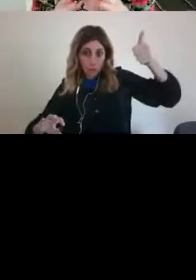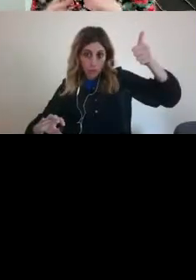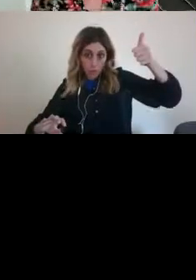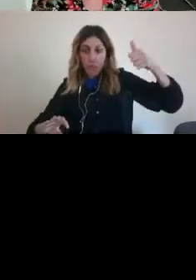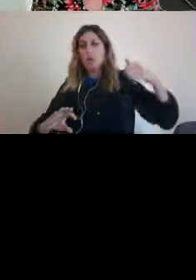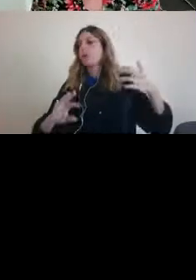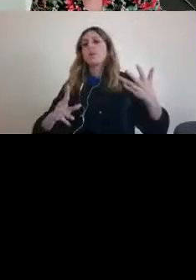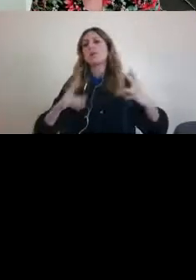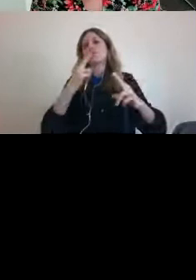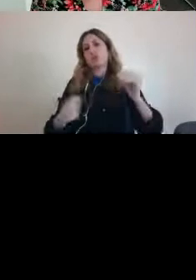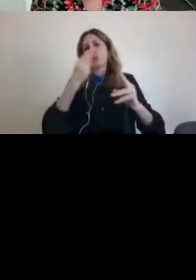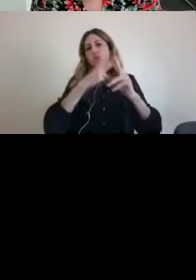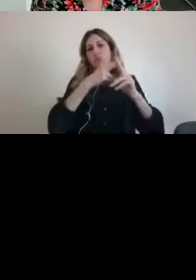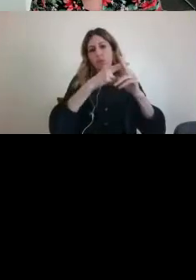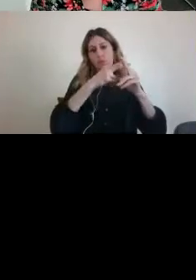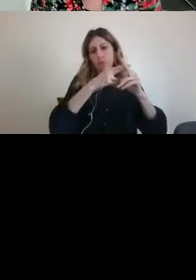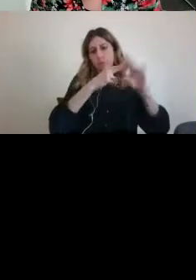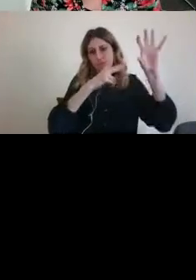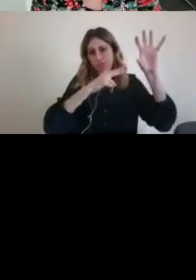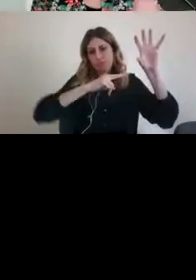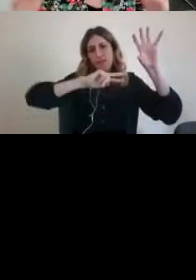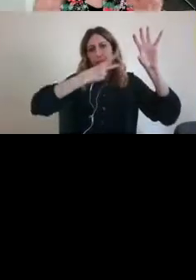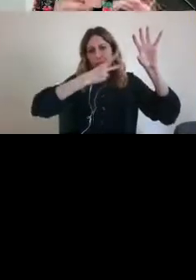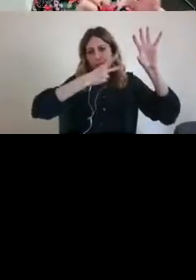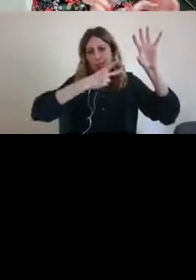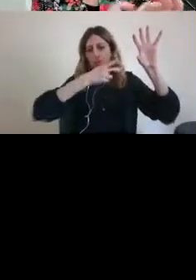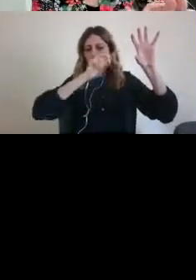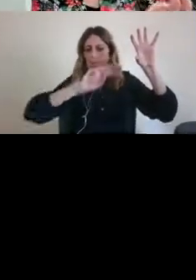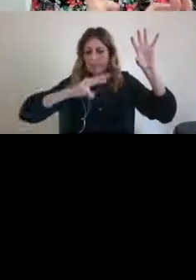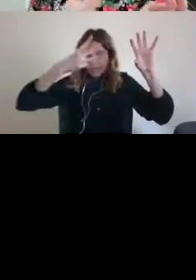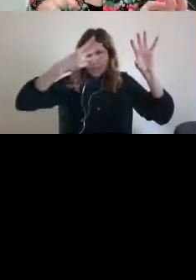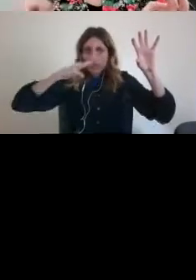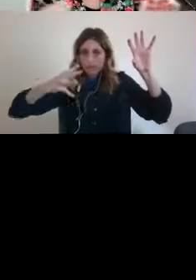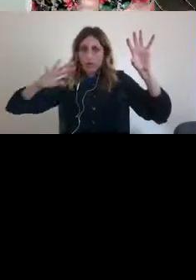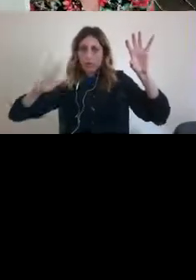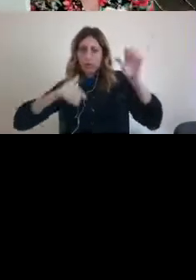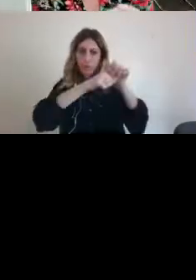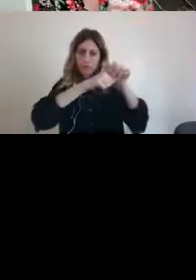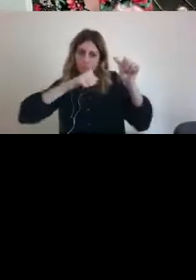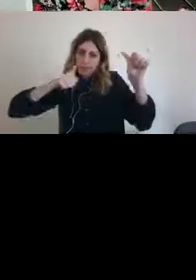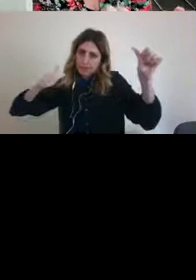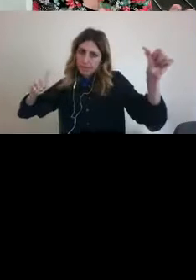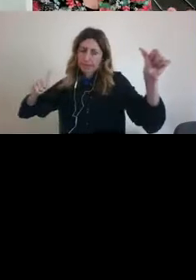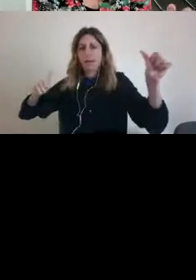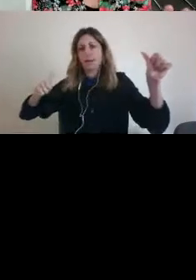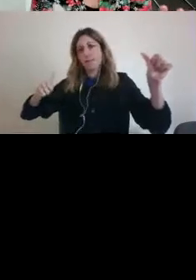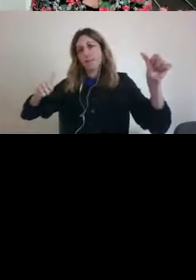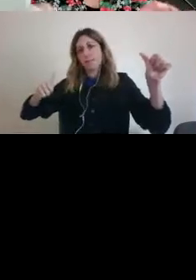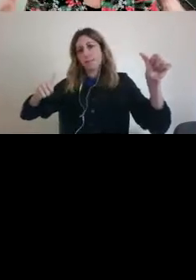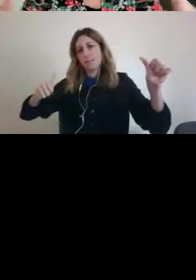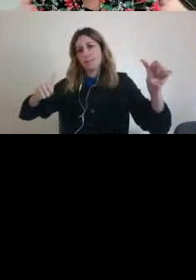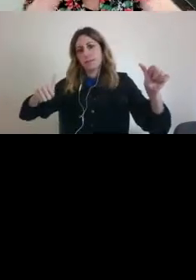articles within the same niche. Such a structure in which specific articles, we often call those long